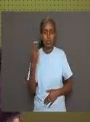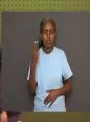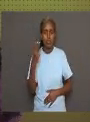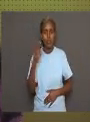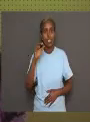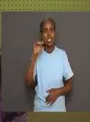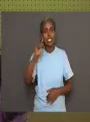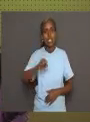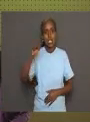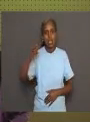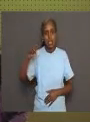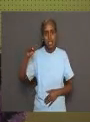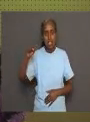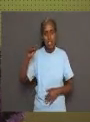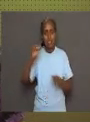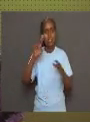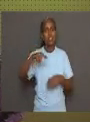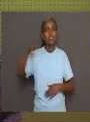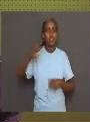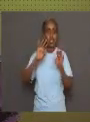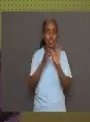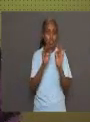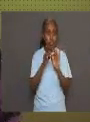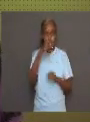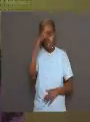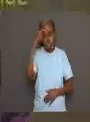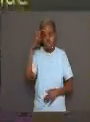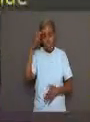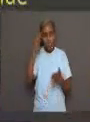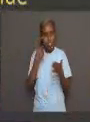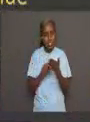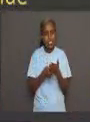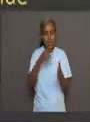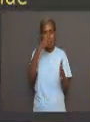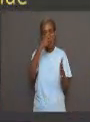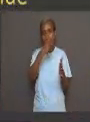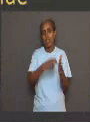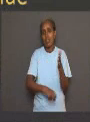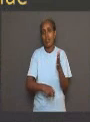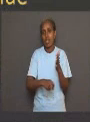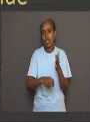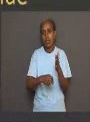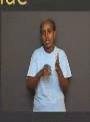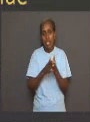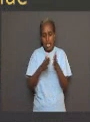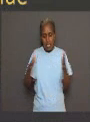statistical interpretation because it can be affected by